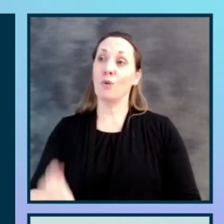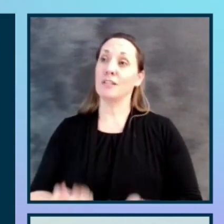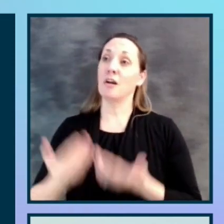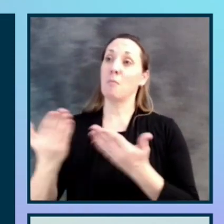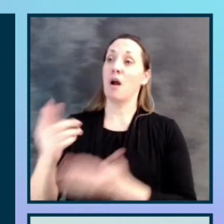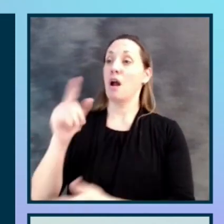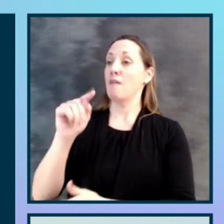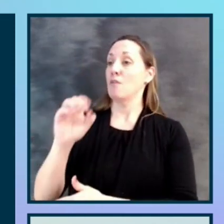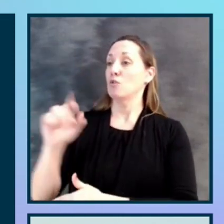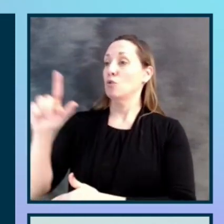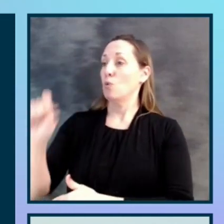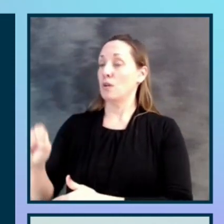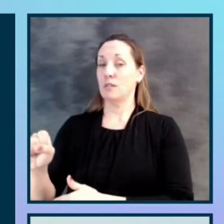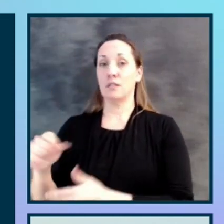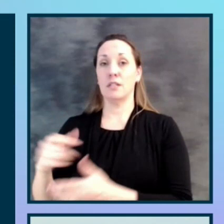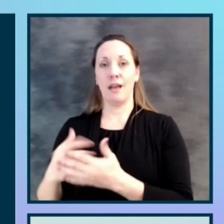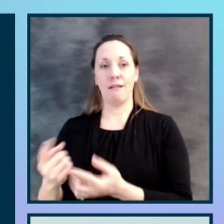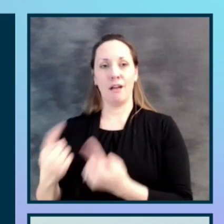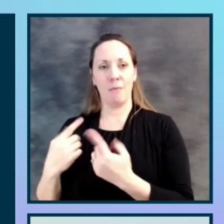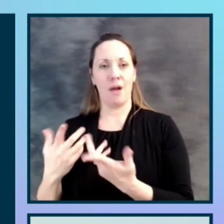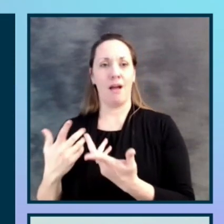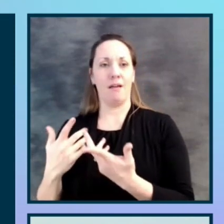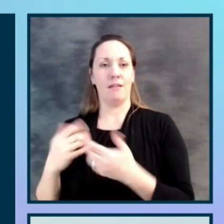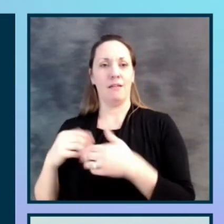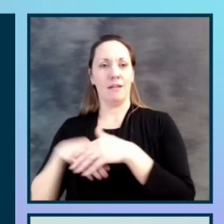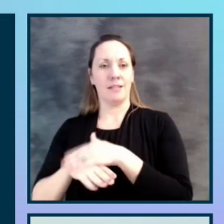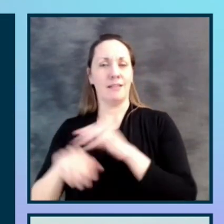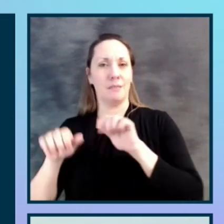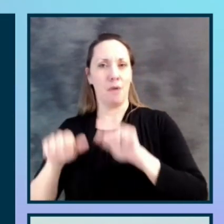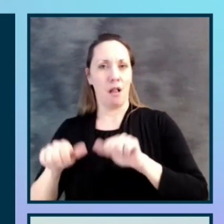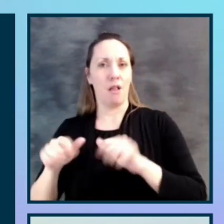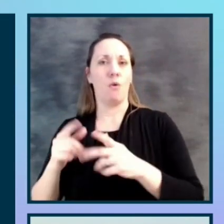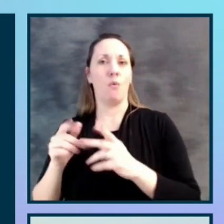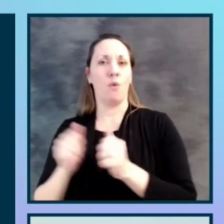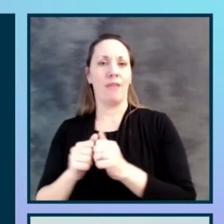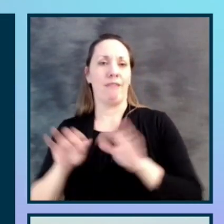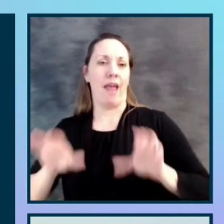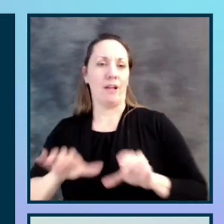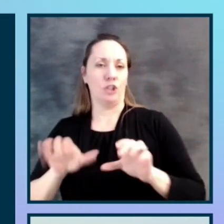and combine advocacy with action.